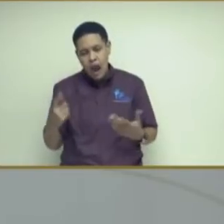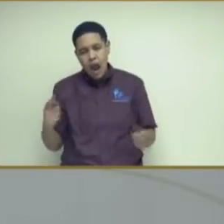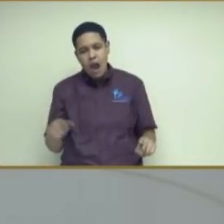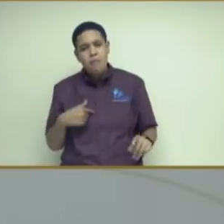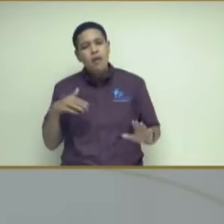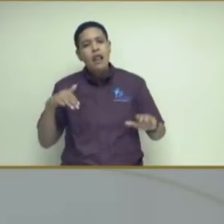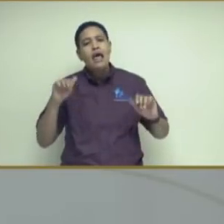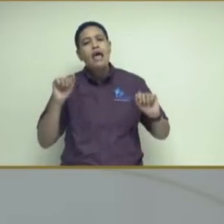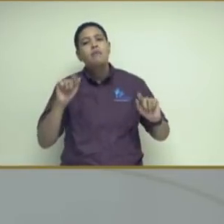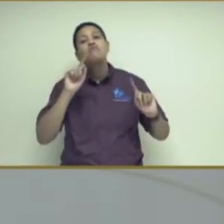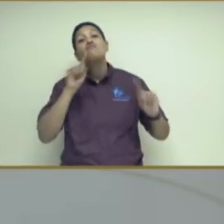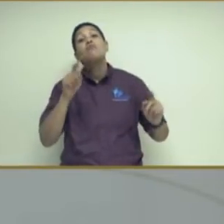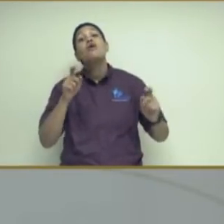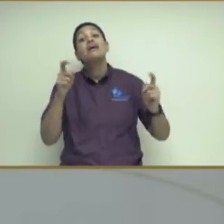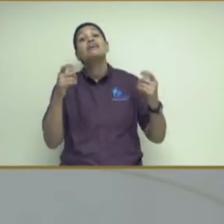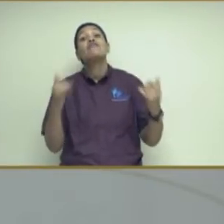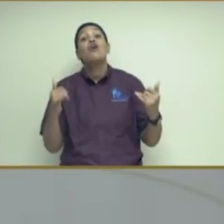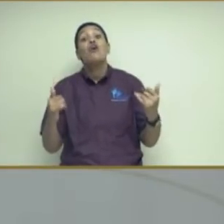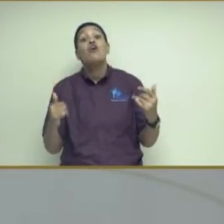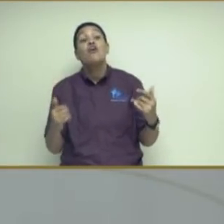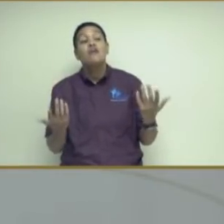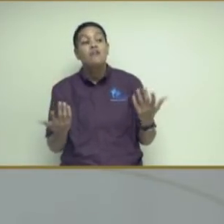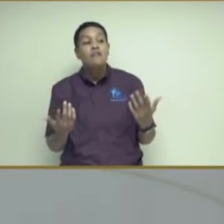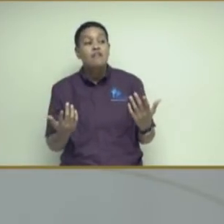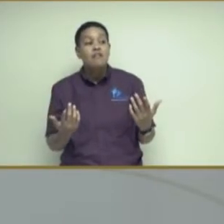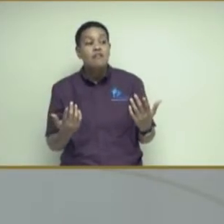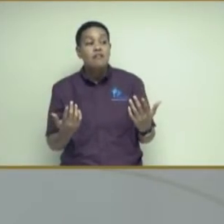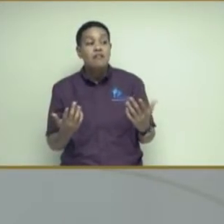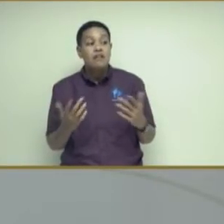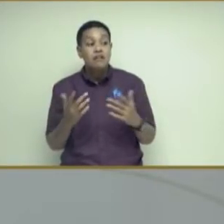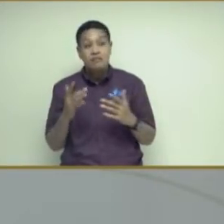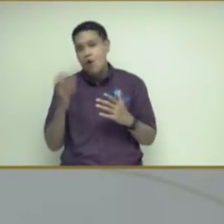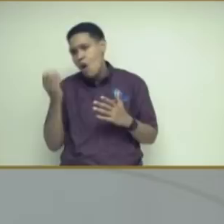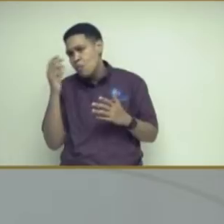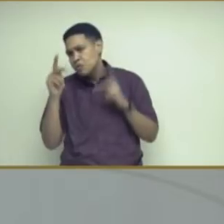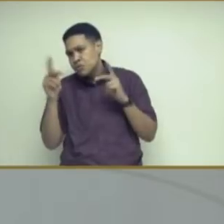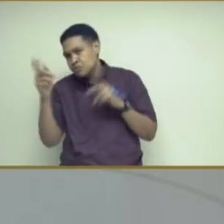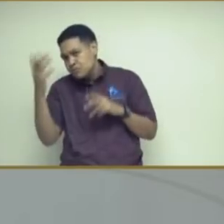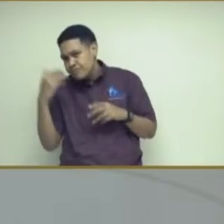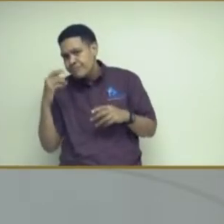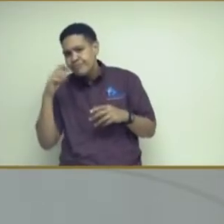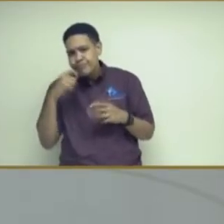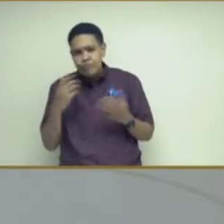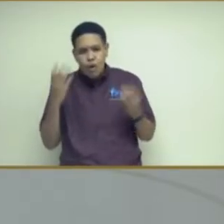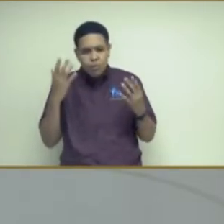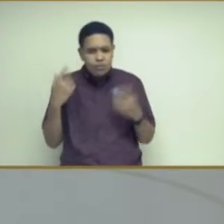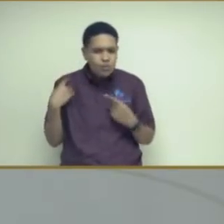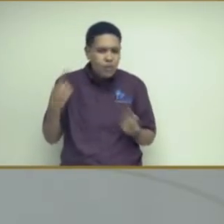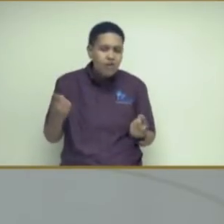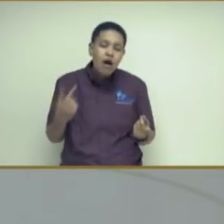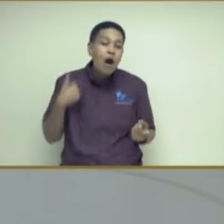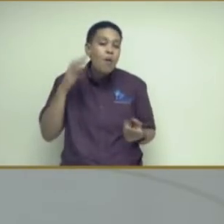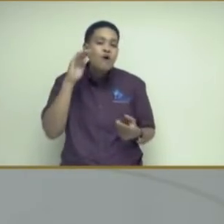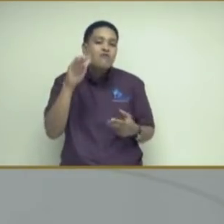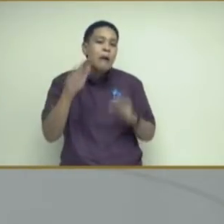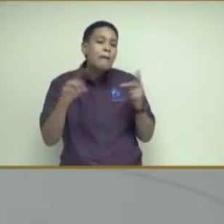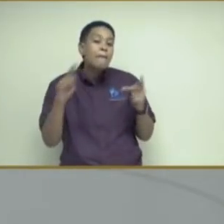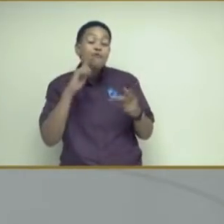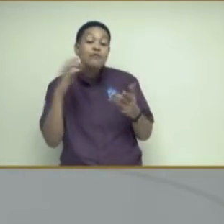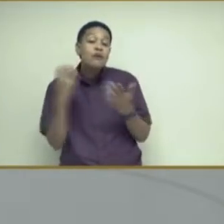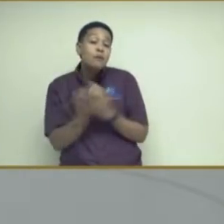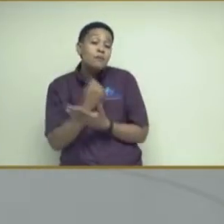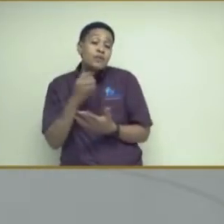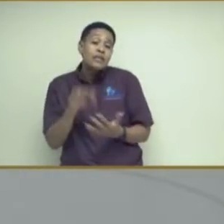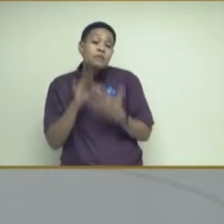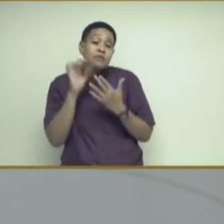give a report right now as to the take-up of the site, but I would just want to remind persons that this is an opportunity,